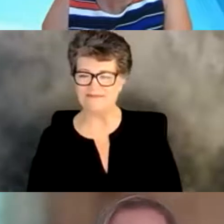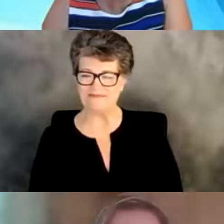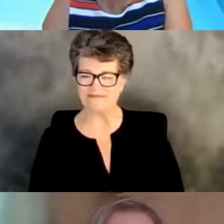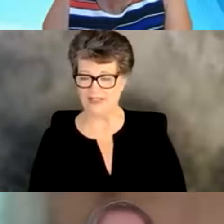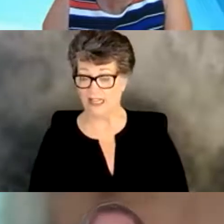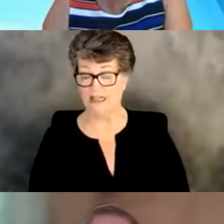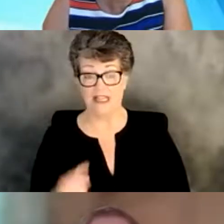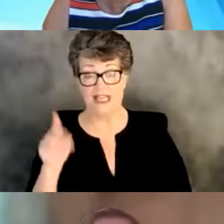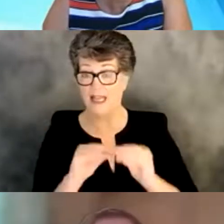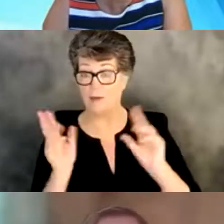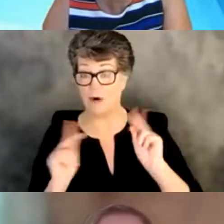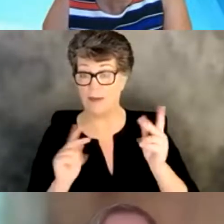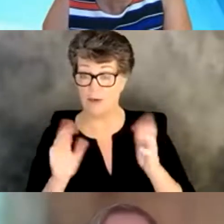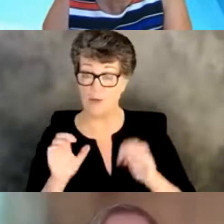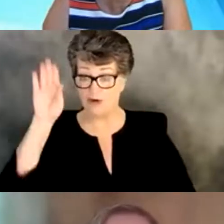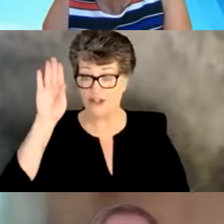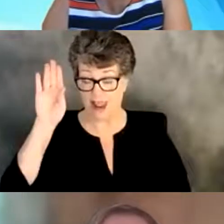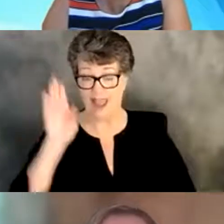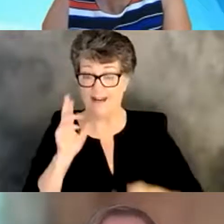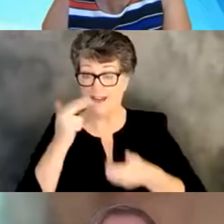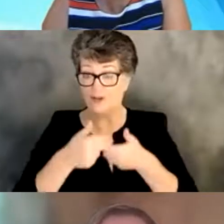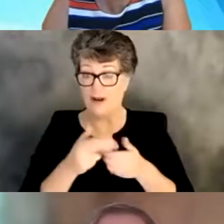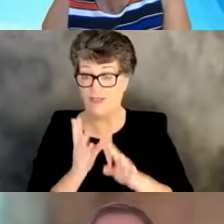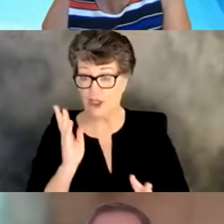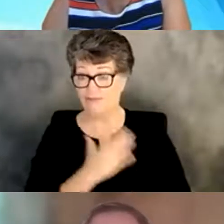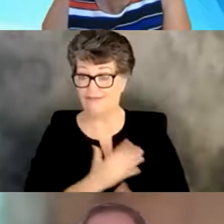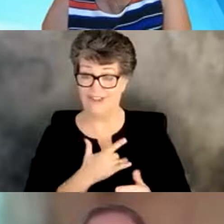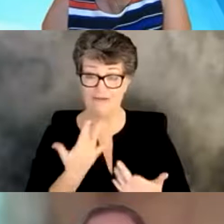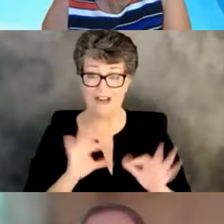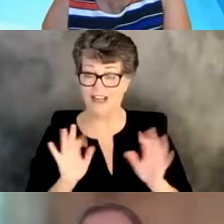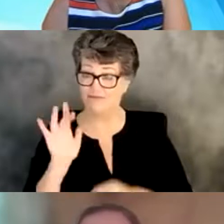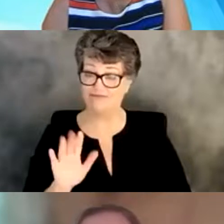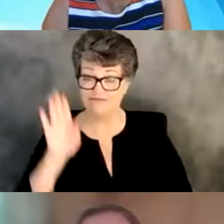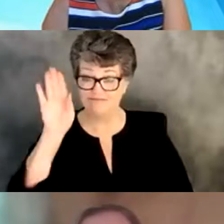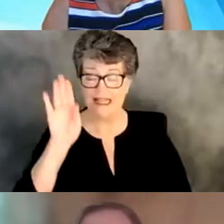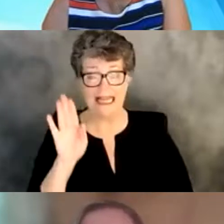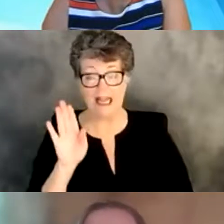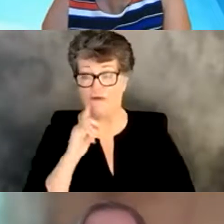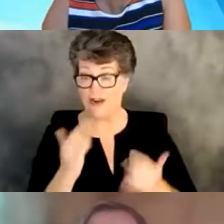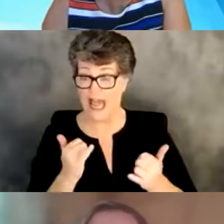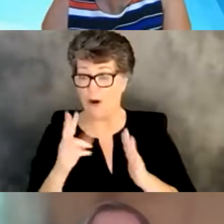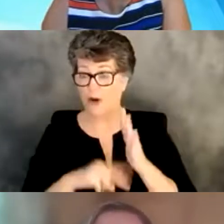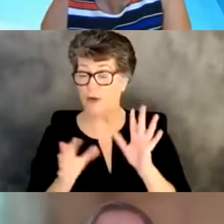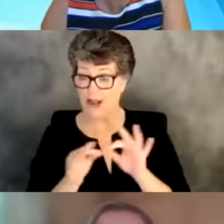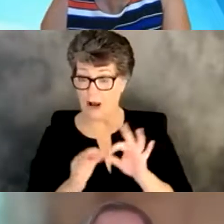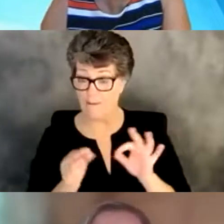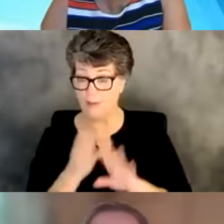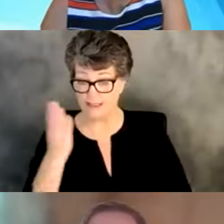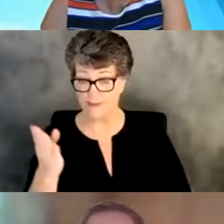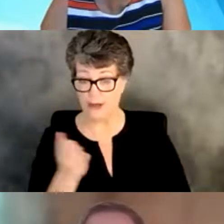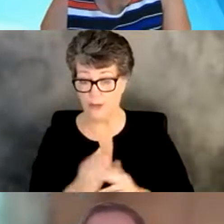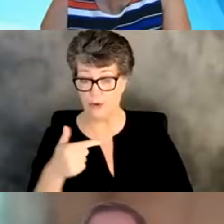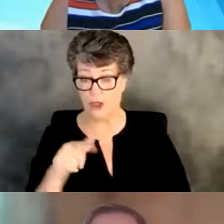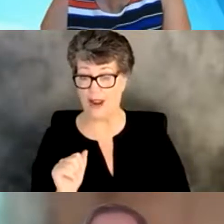If any other folks want to raise their hand and join the queue, please feel free to do that. In the meantime, I do want to read a comment that was submitted through the